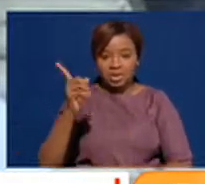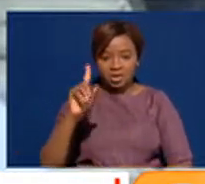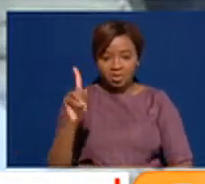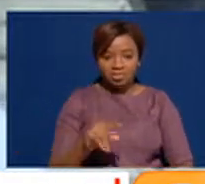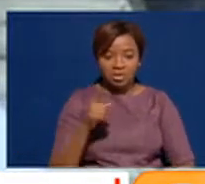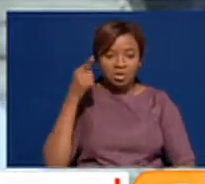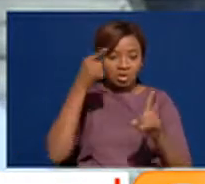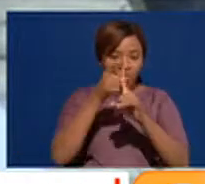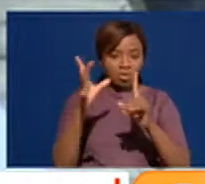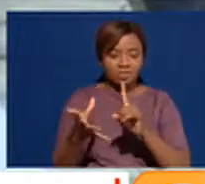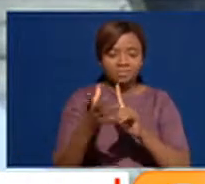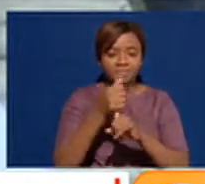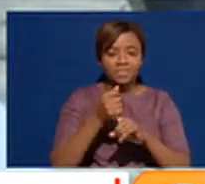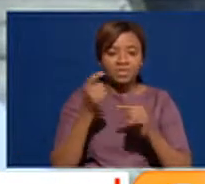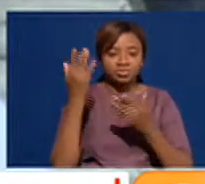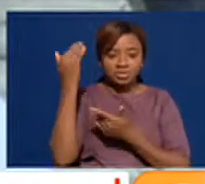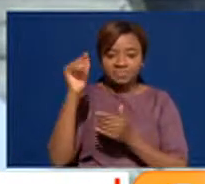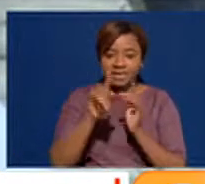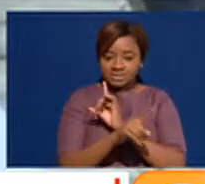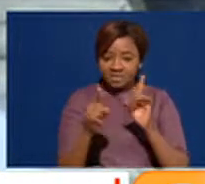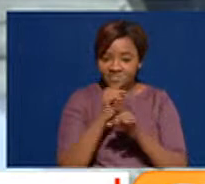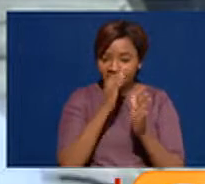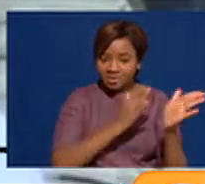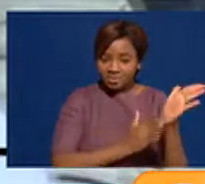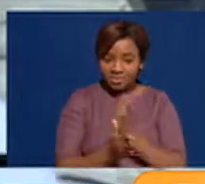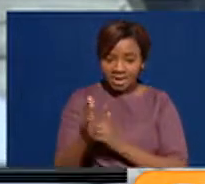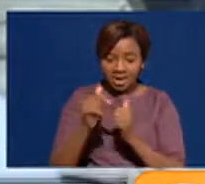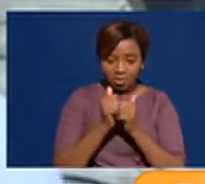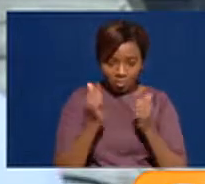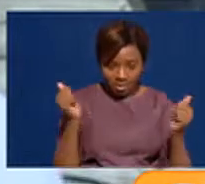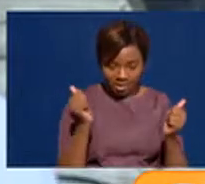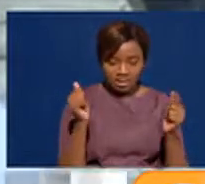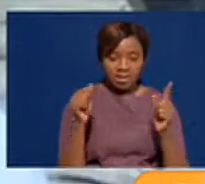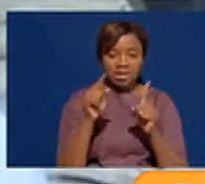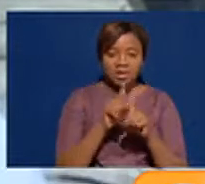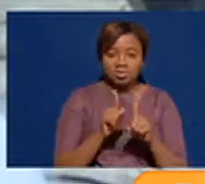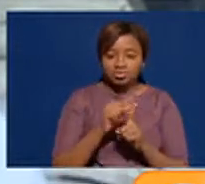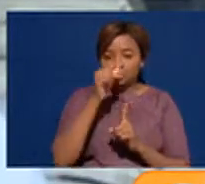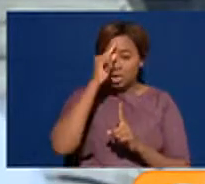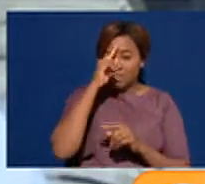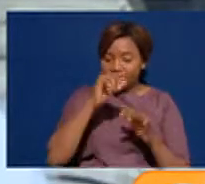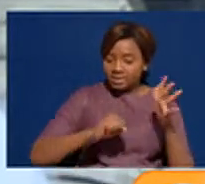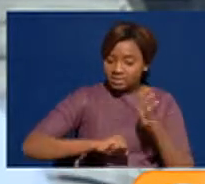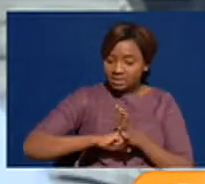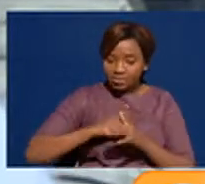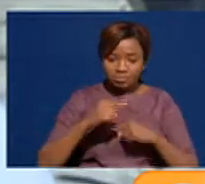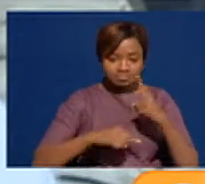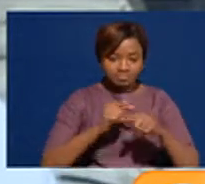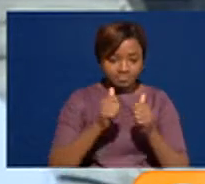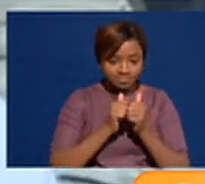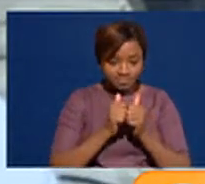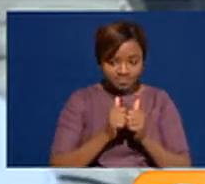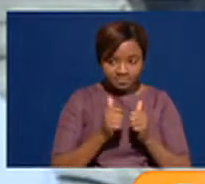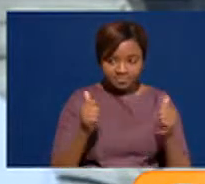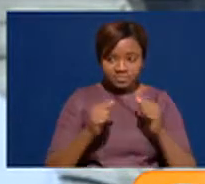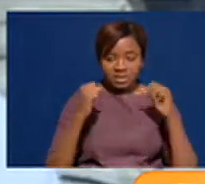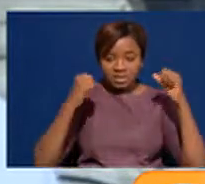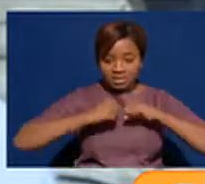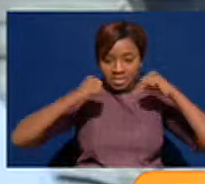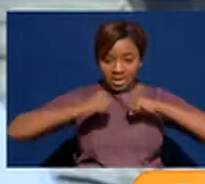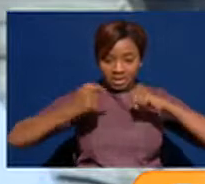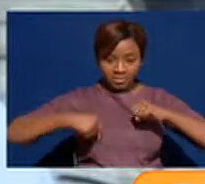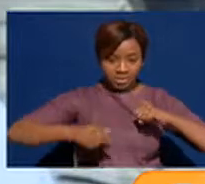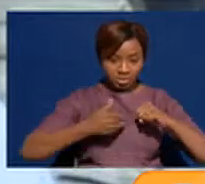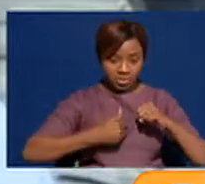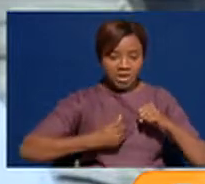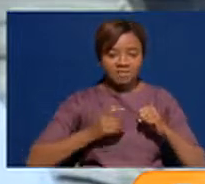hivyo natarajia, kila kitu ikienda vizuri, commitment ya serikali ikiendelea vizuri, kwenye terms about tumeweka,